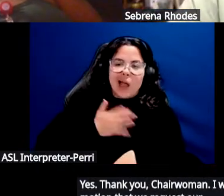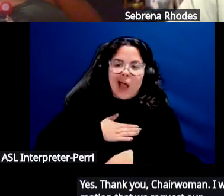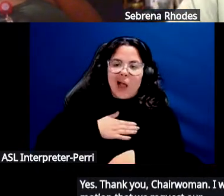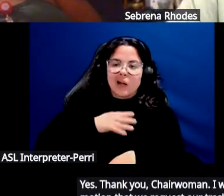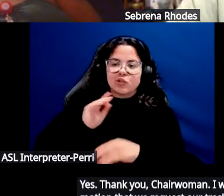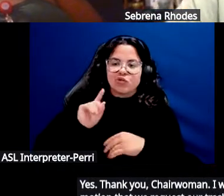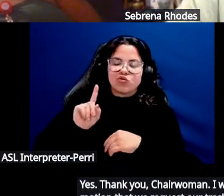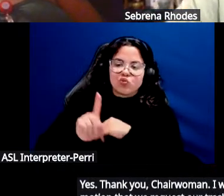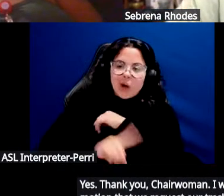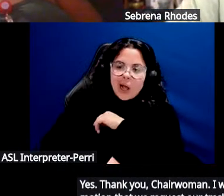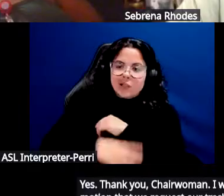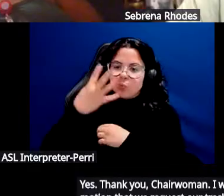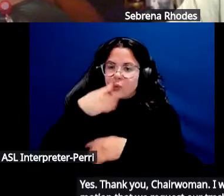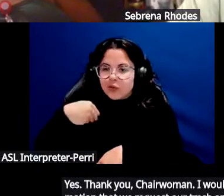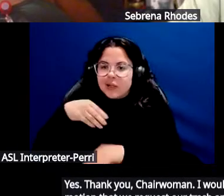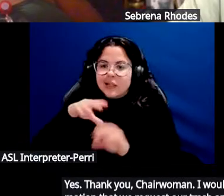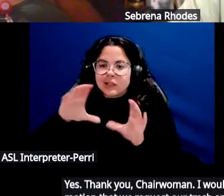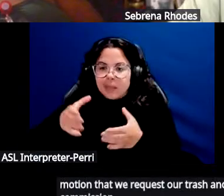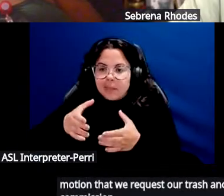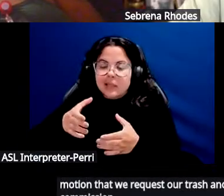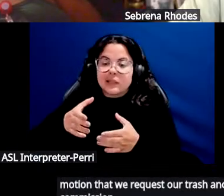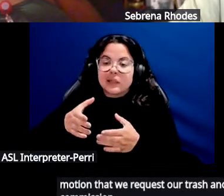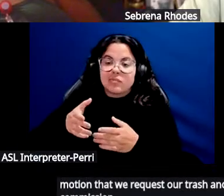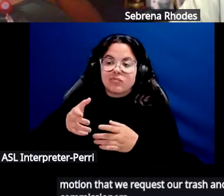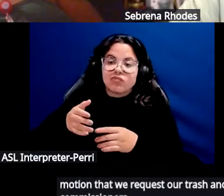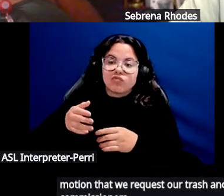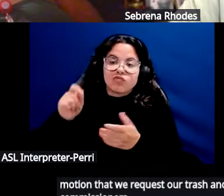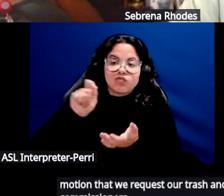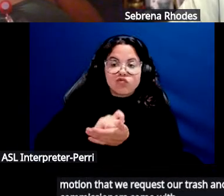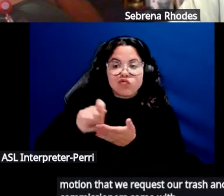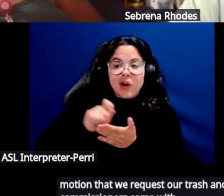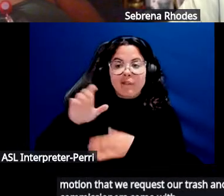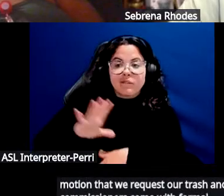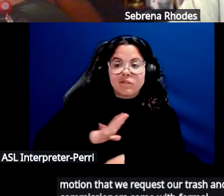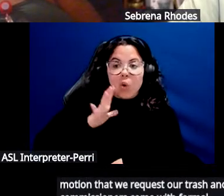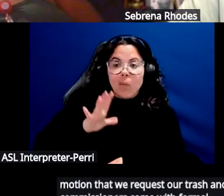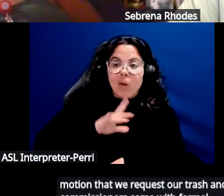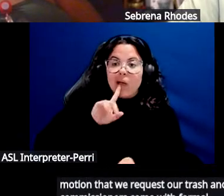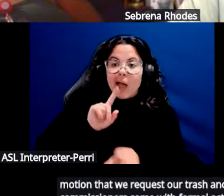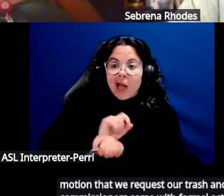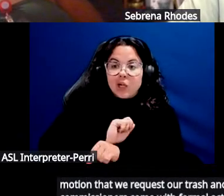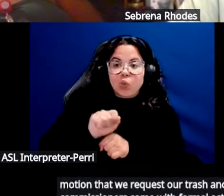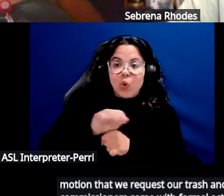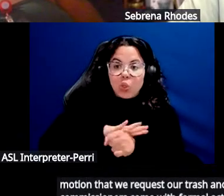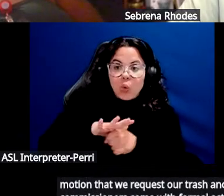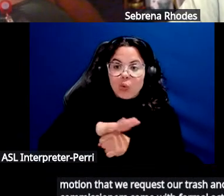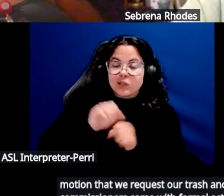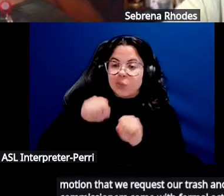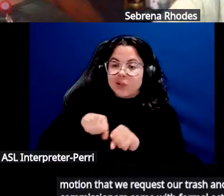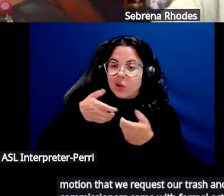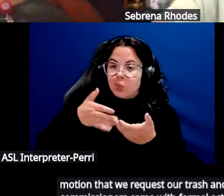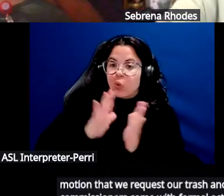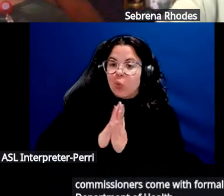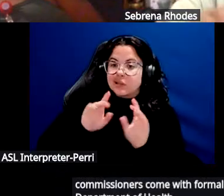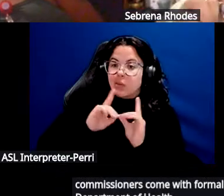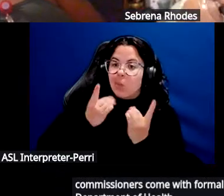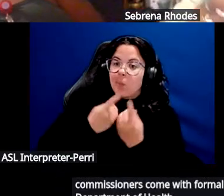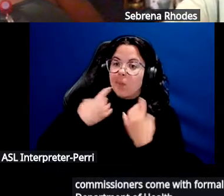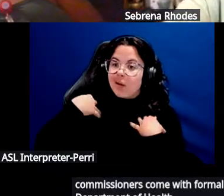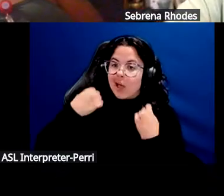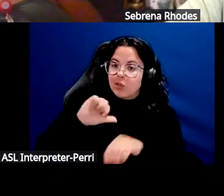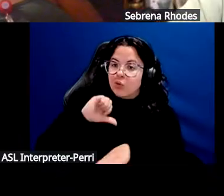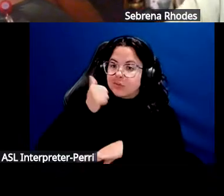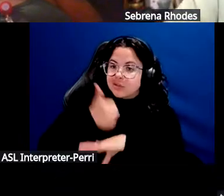Committee alongside our ANC commissioners come with formal actual locations where we can request the Department of Health to